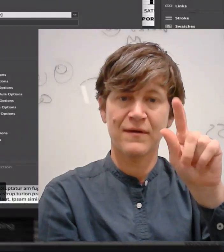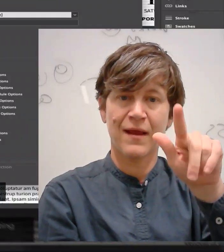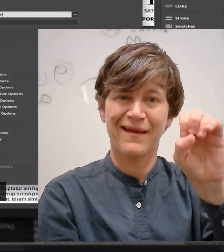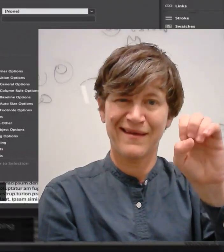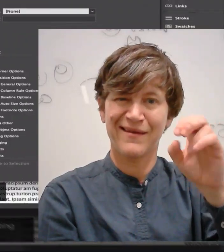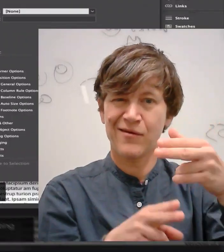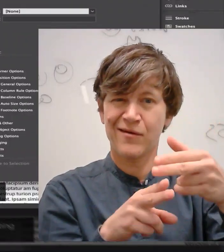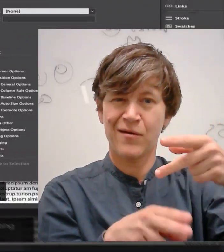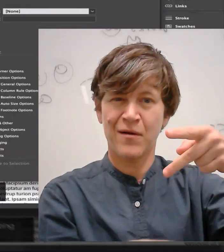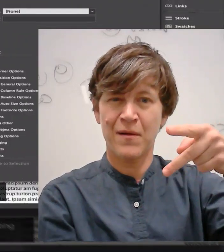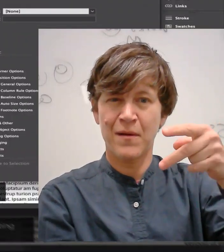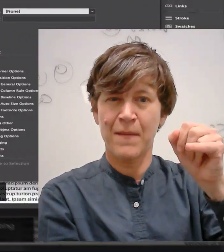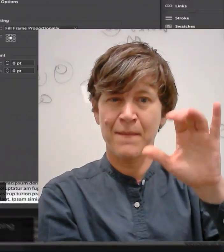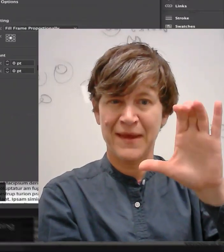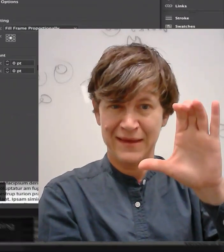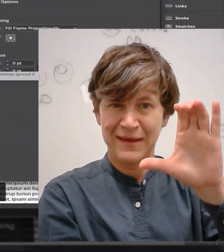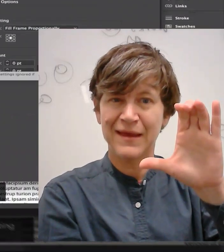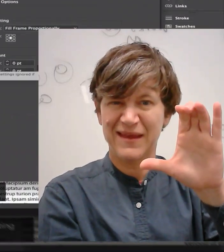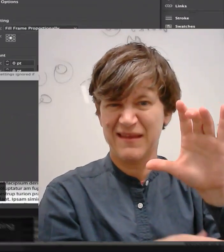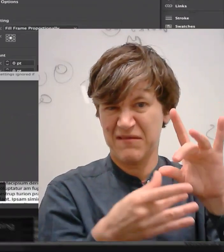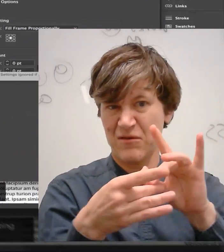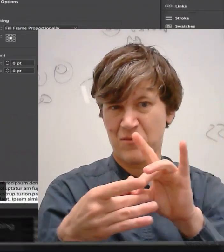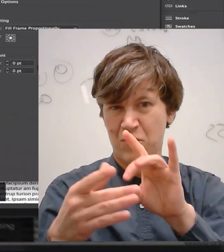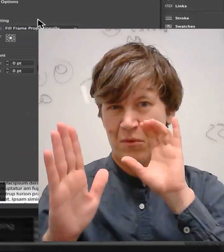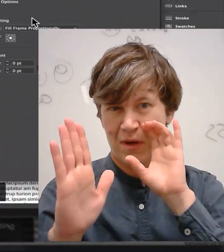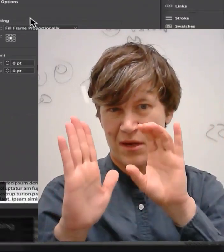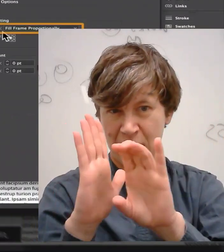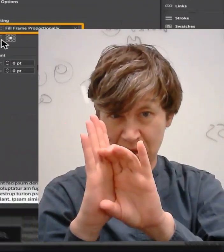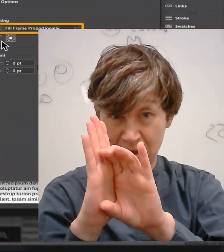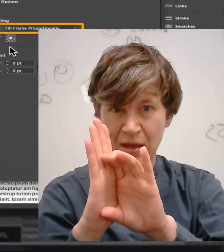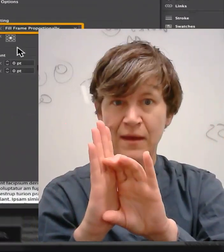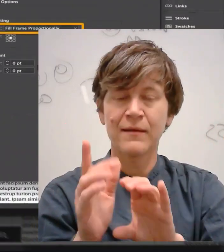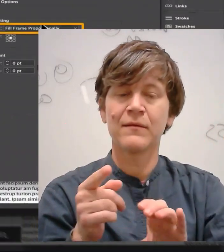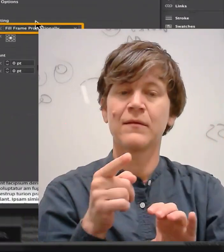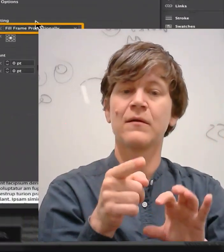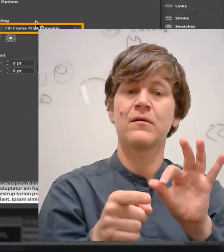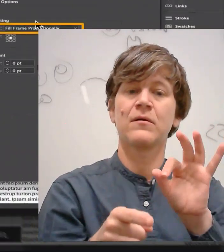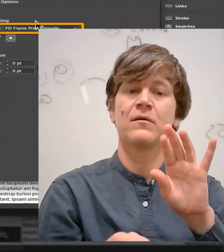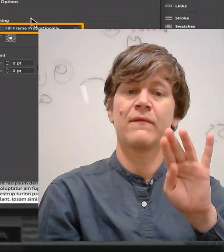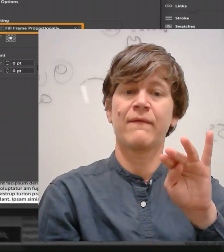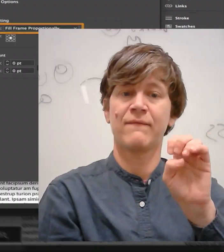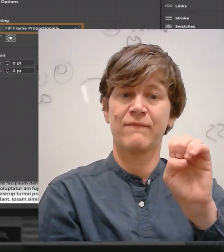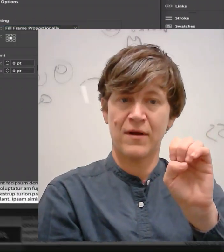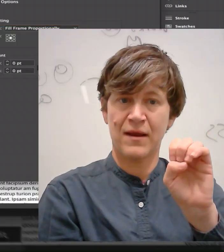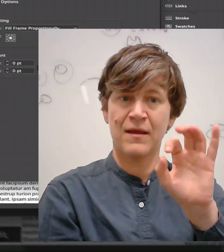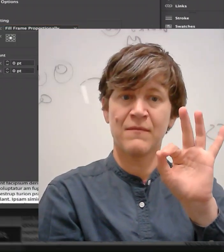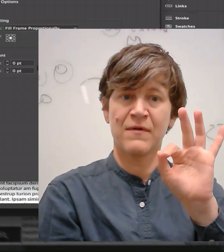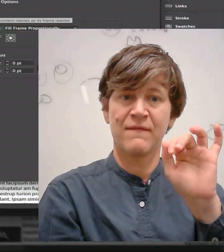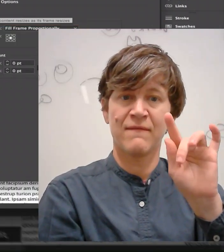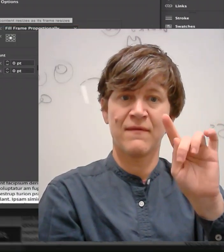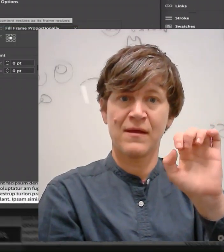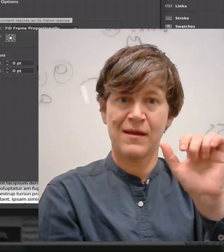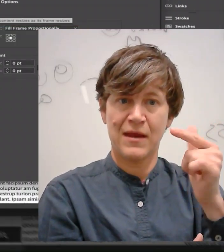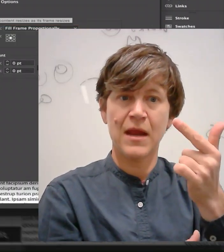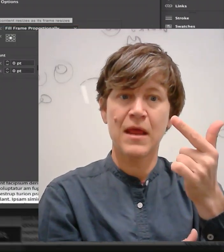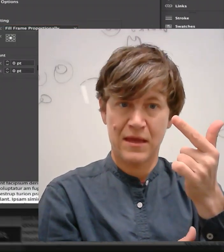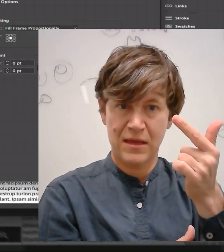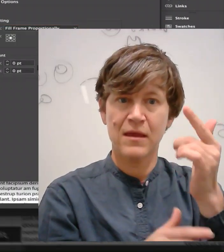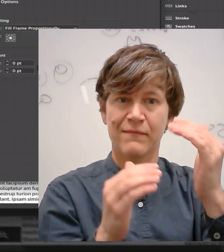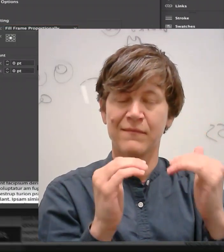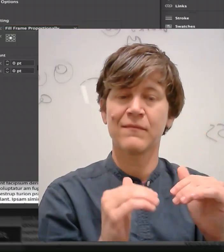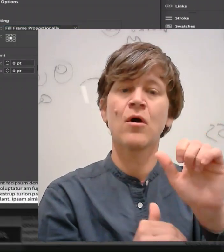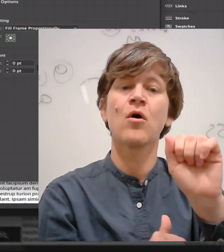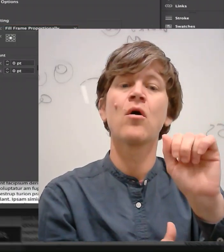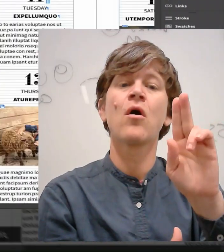column images, frame fitting options, fill frame proportionally, and then auto fit.